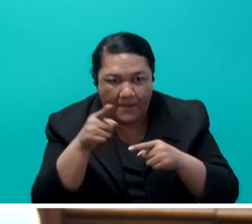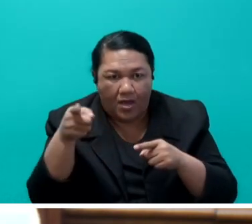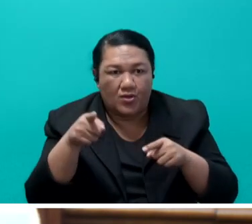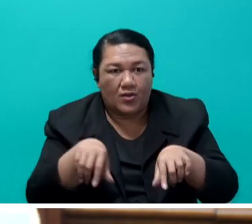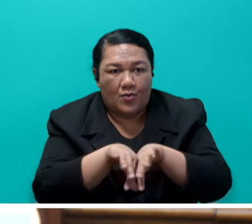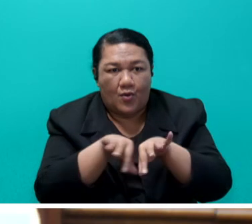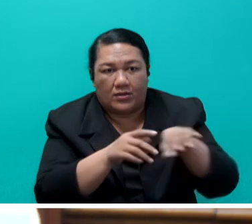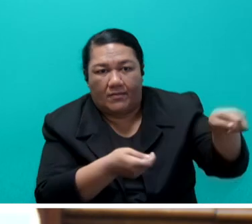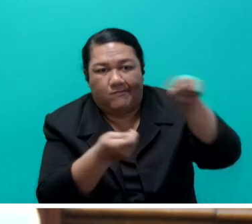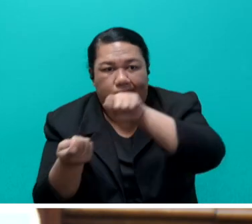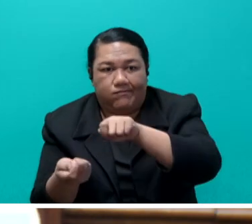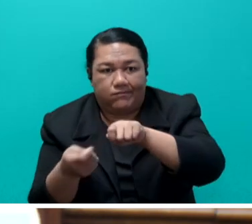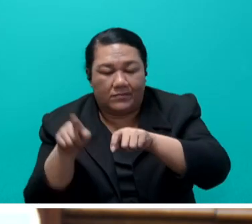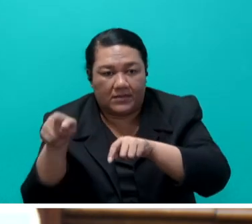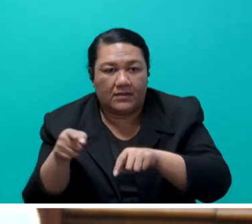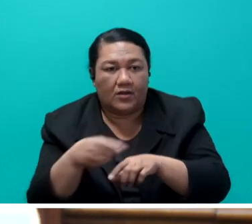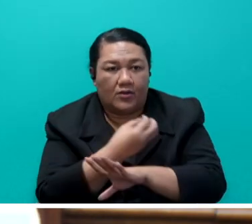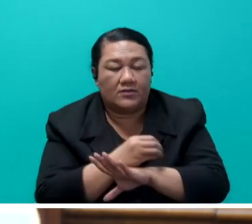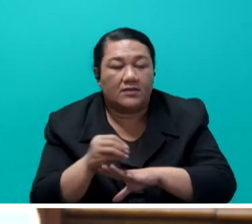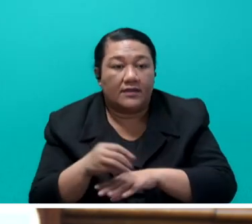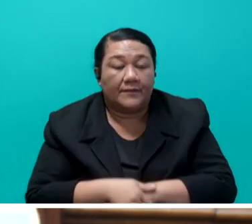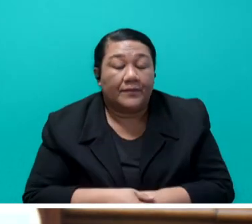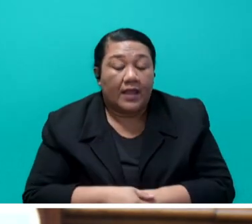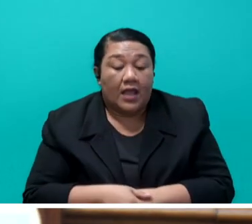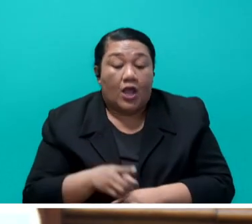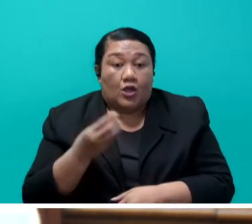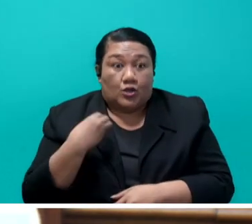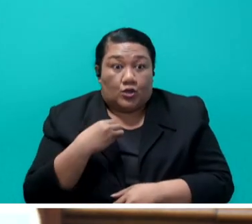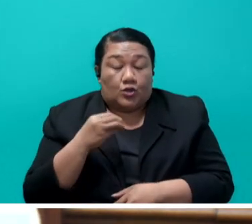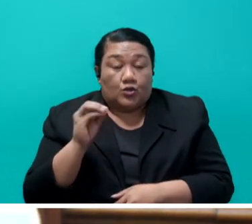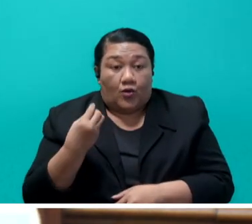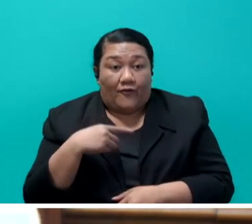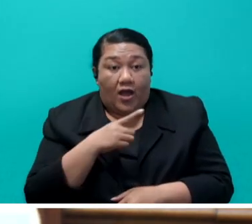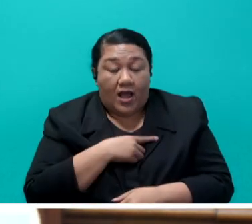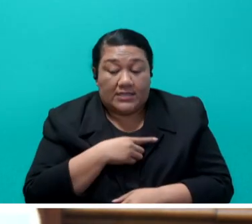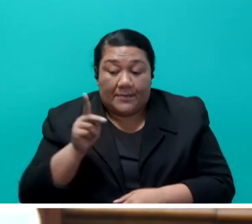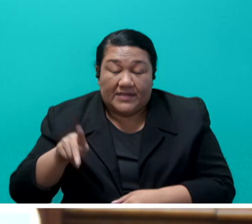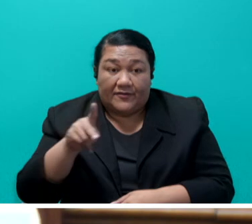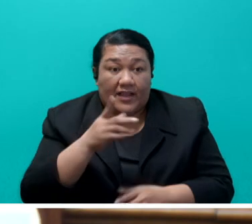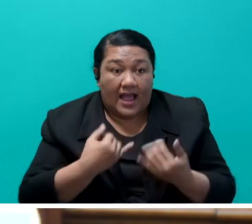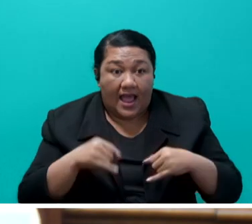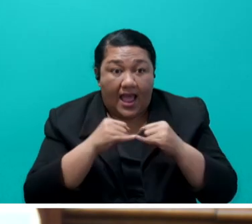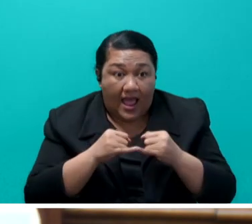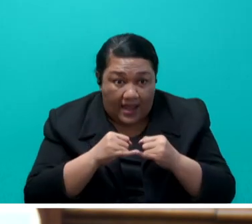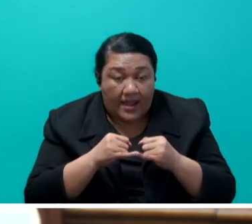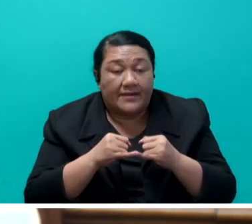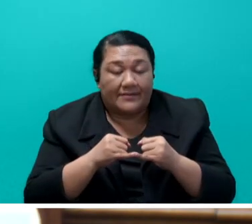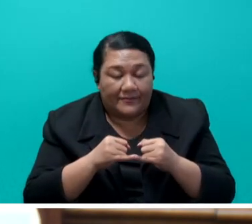divergent views and responses within the Pacific Island Forum regarding the treated wastewater